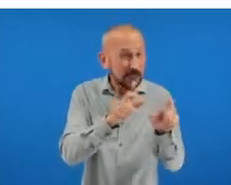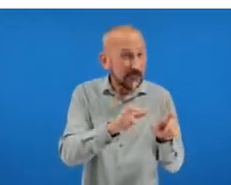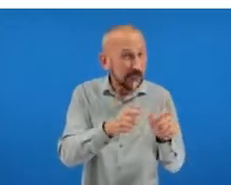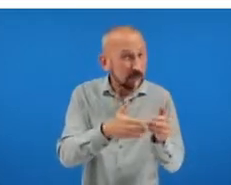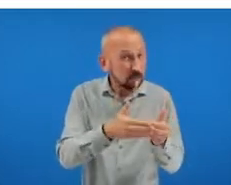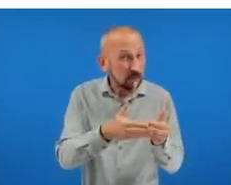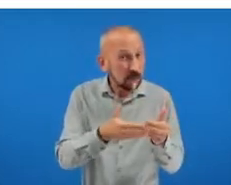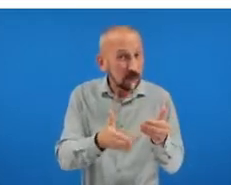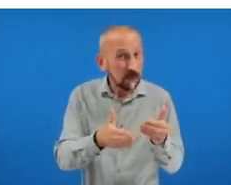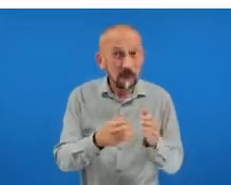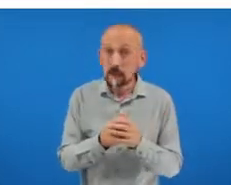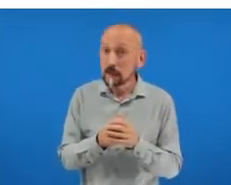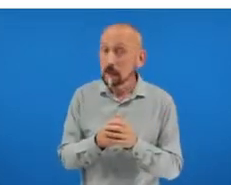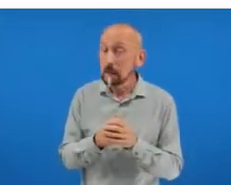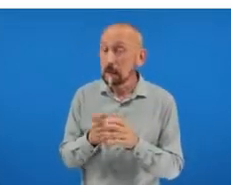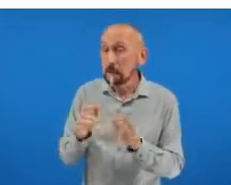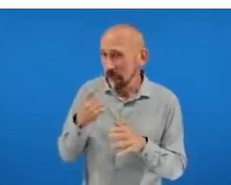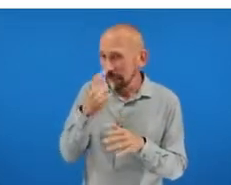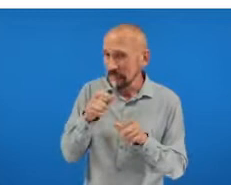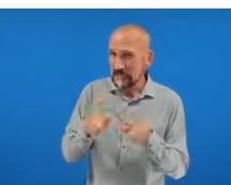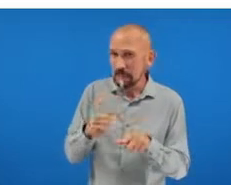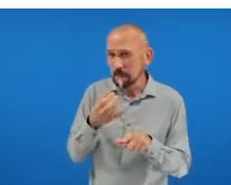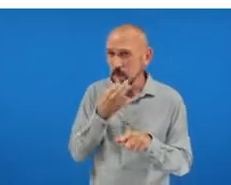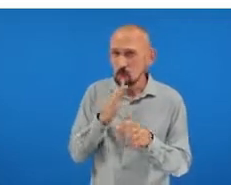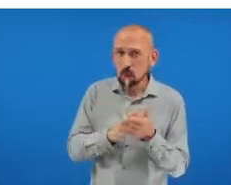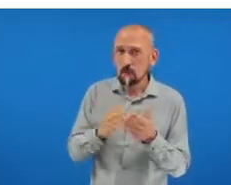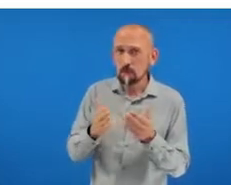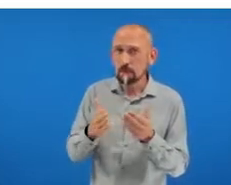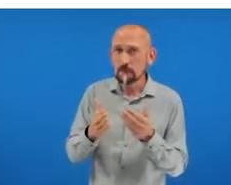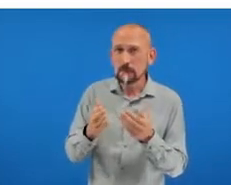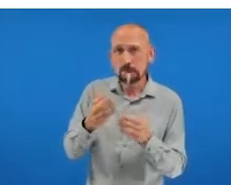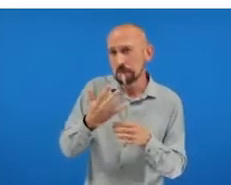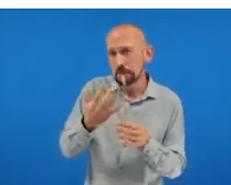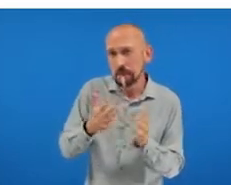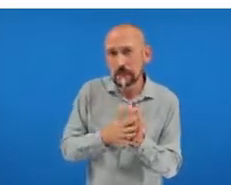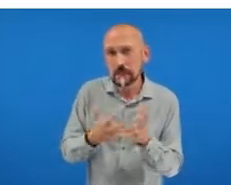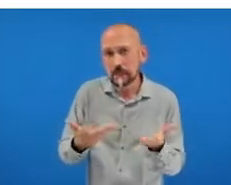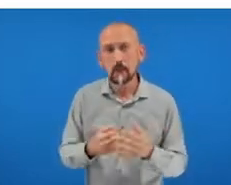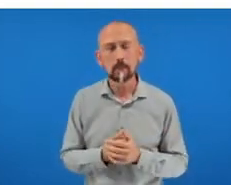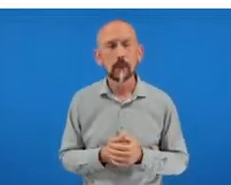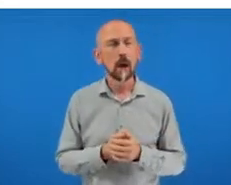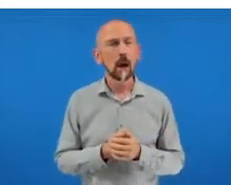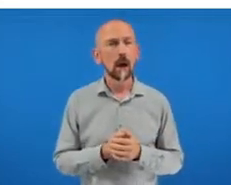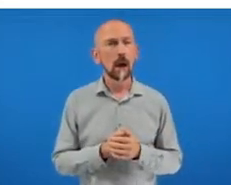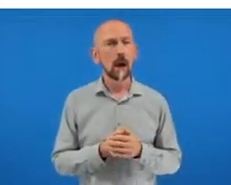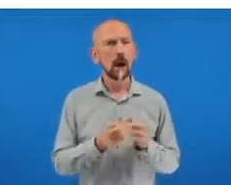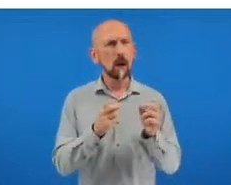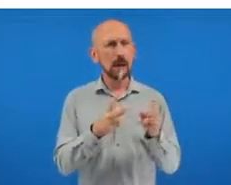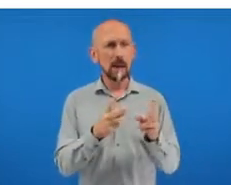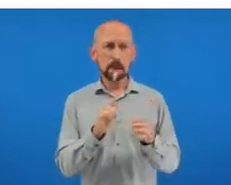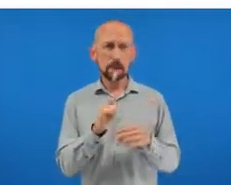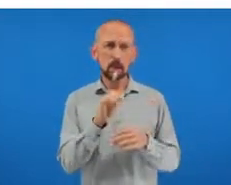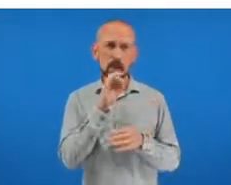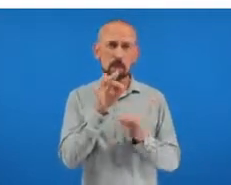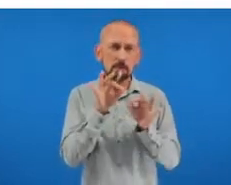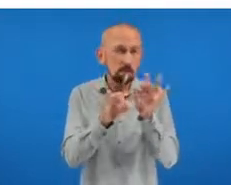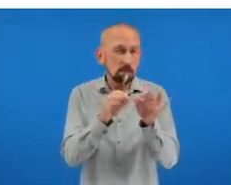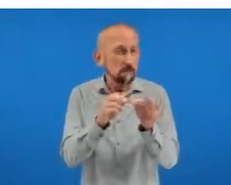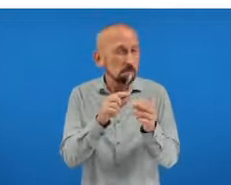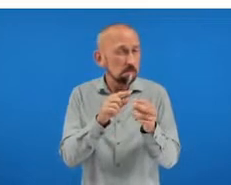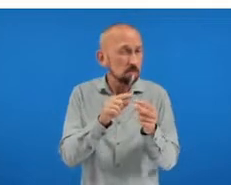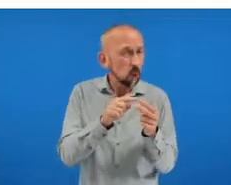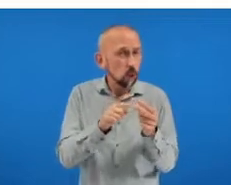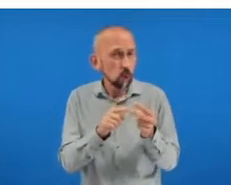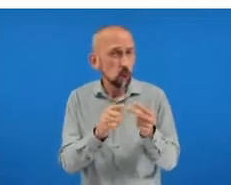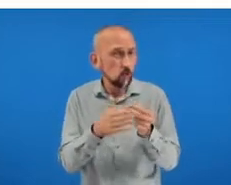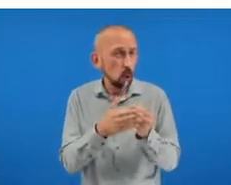bit another longer. 10 minutes. Yeah, that's fine. Okay. Well, I think we'll ask another couple of questions then, if that's